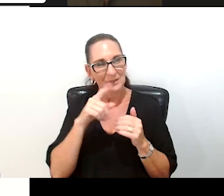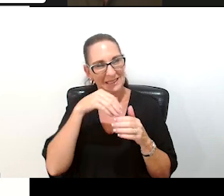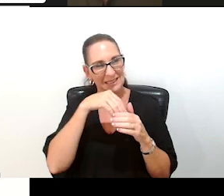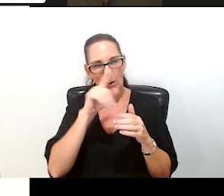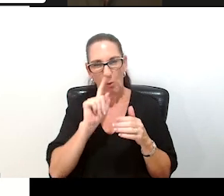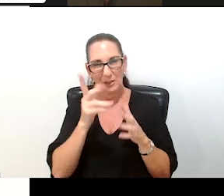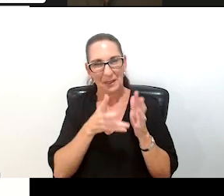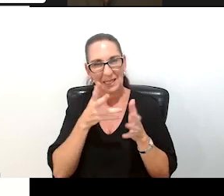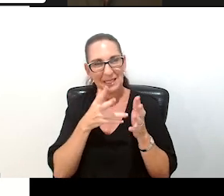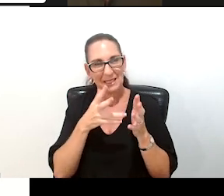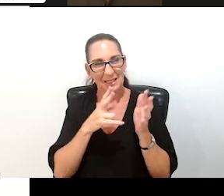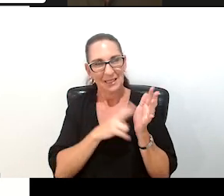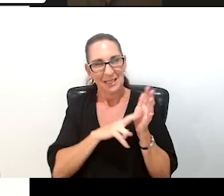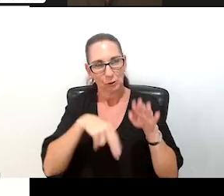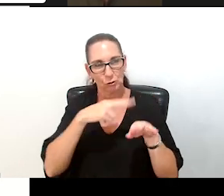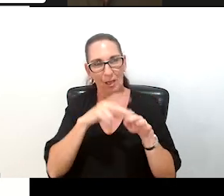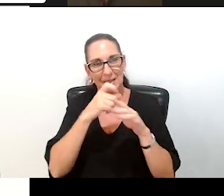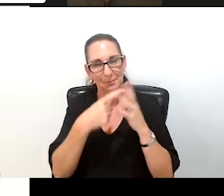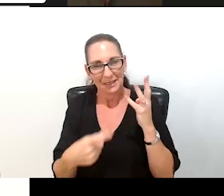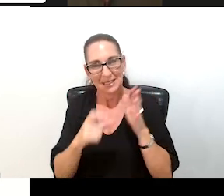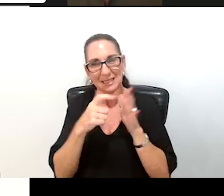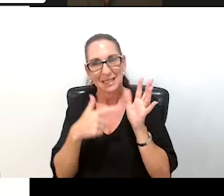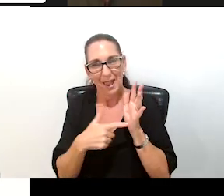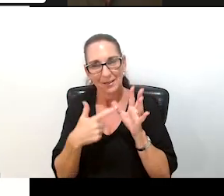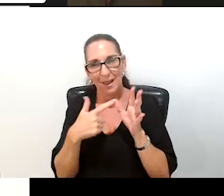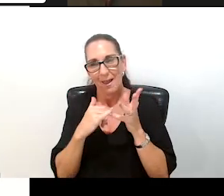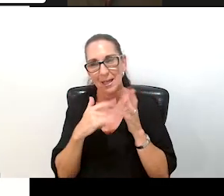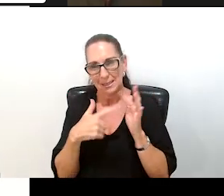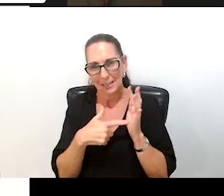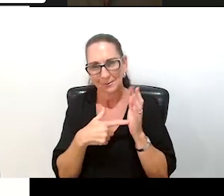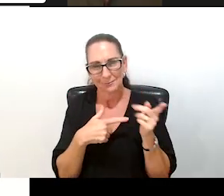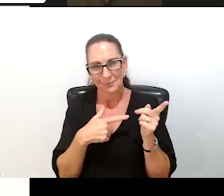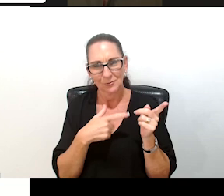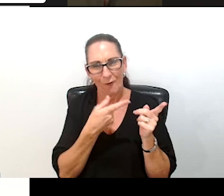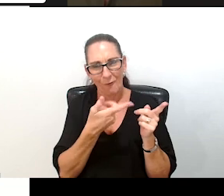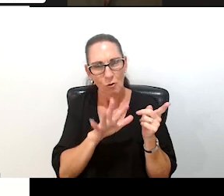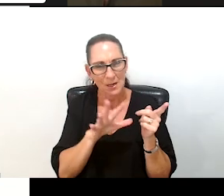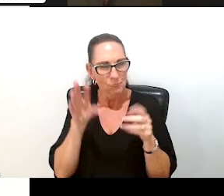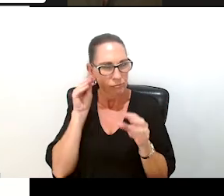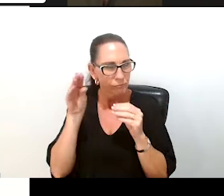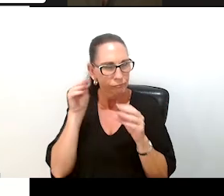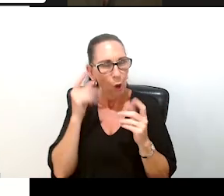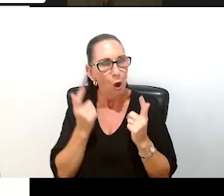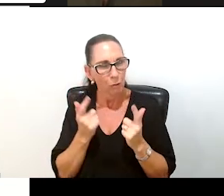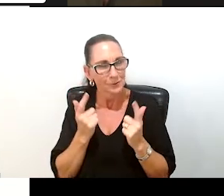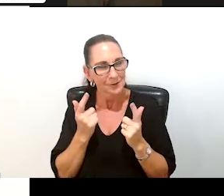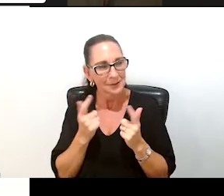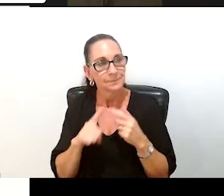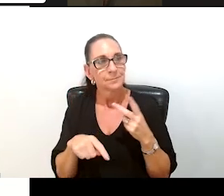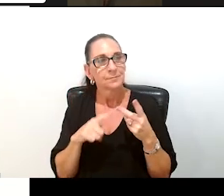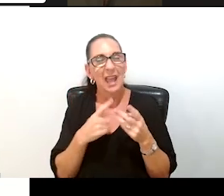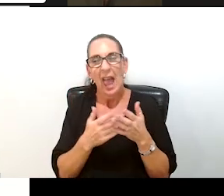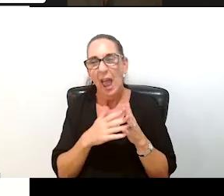the National Disability Data Asset. You've already heard lots about that today and how it will help, and a bit about how